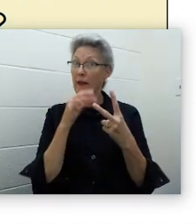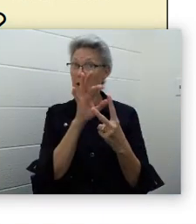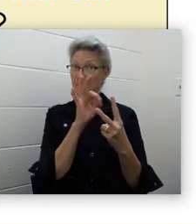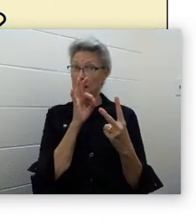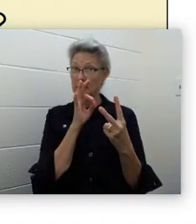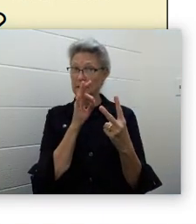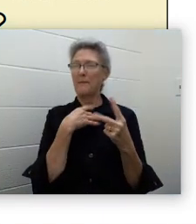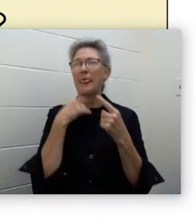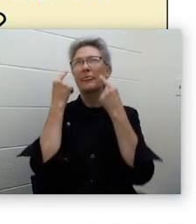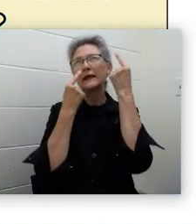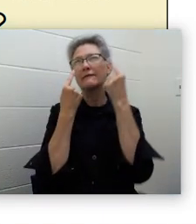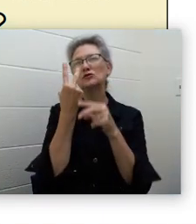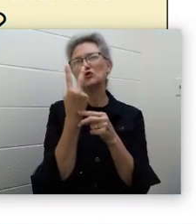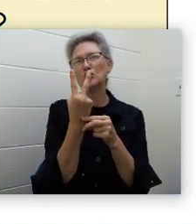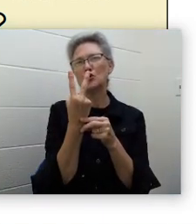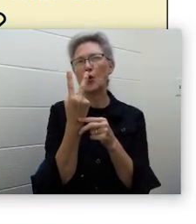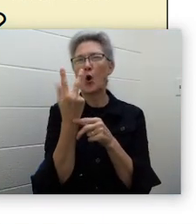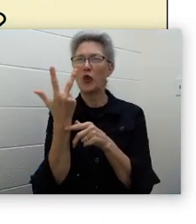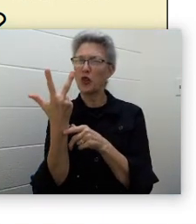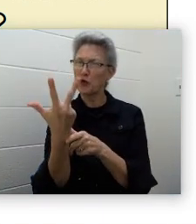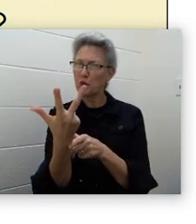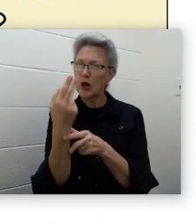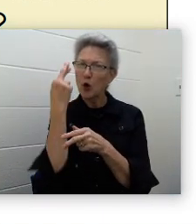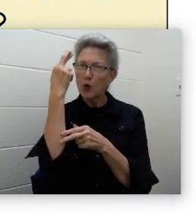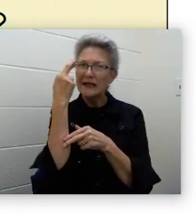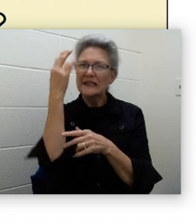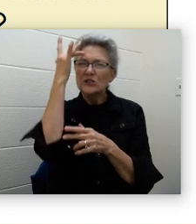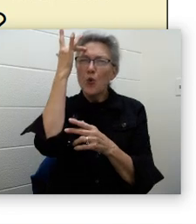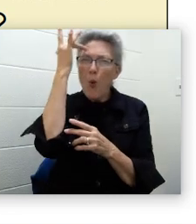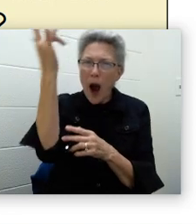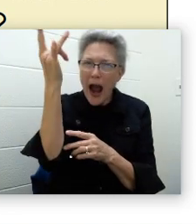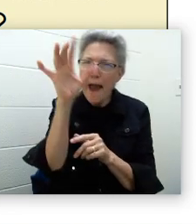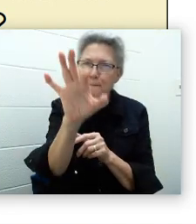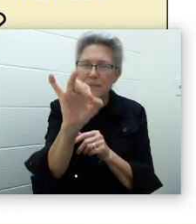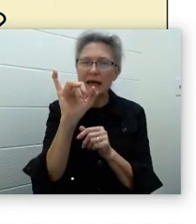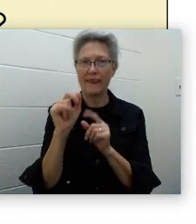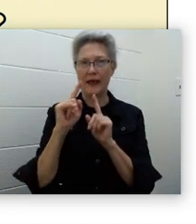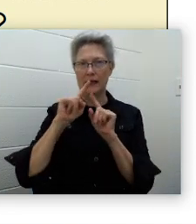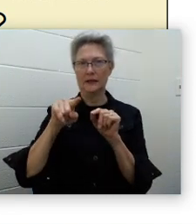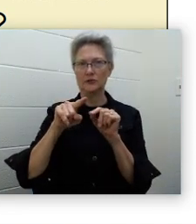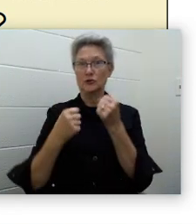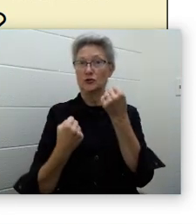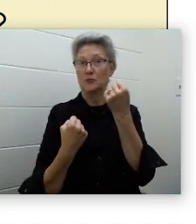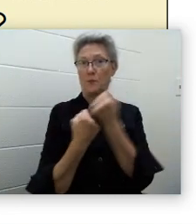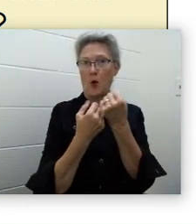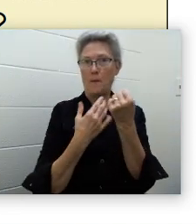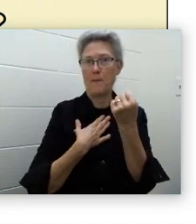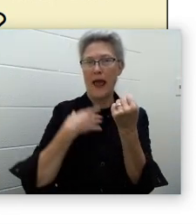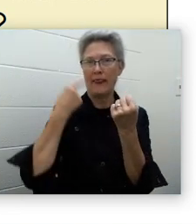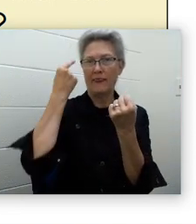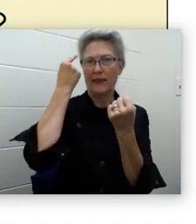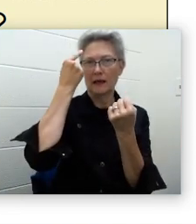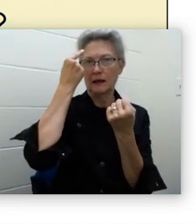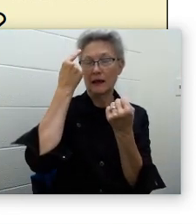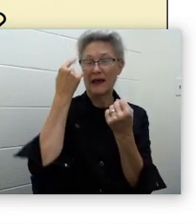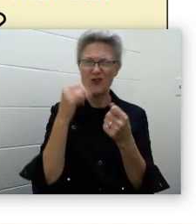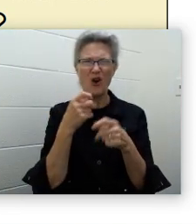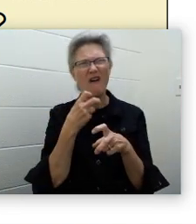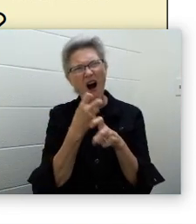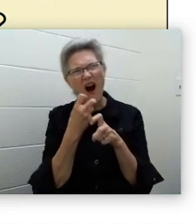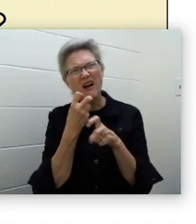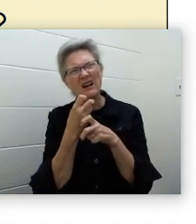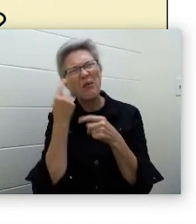at least 2 to 3 reasons why I selected that answer to support my thinking. Note, if you have a hard time